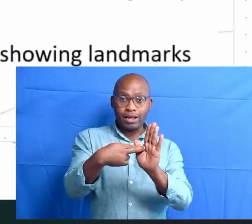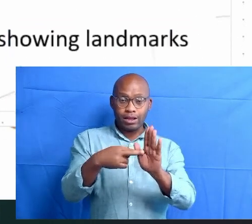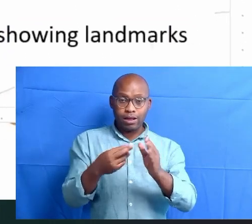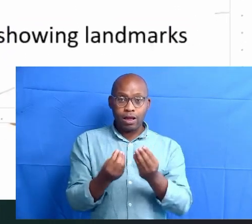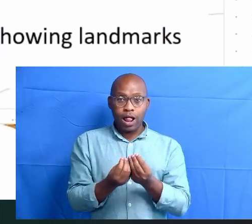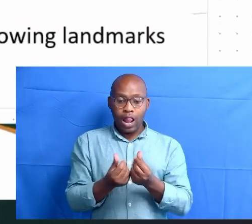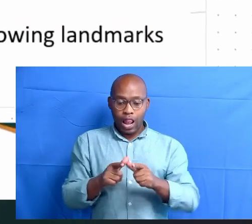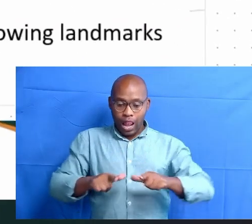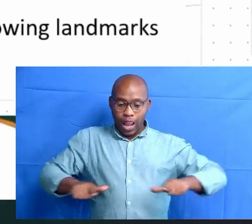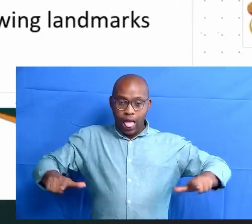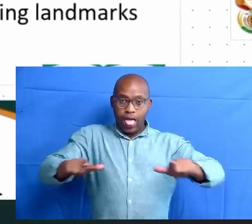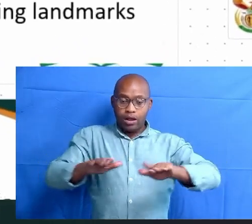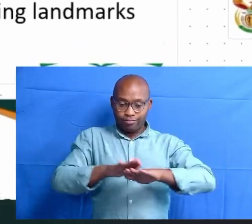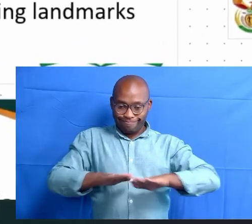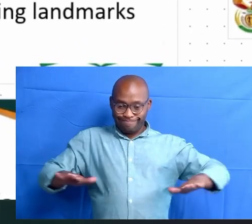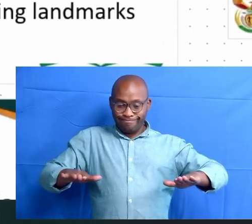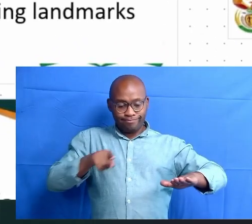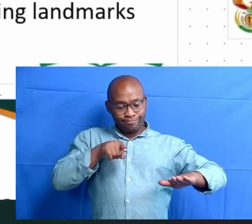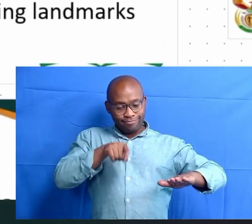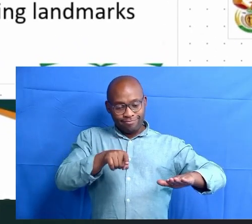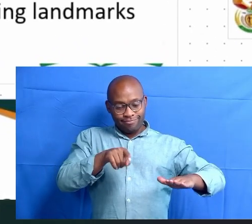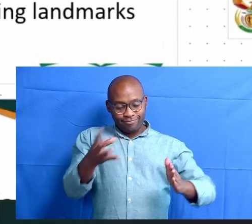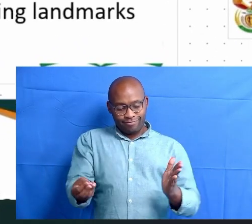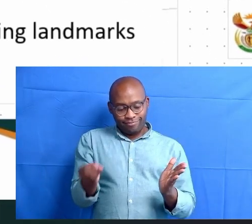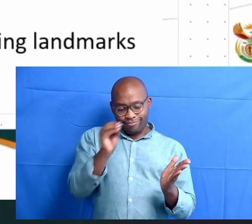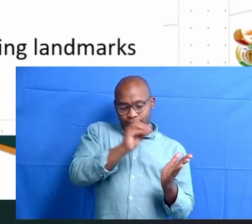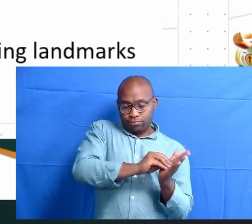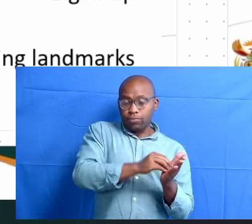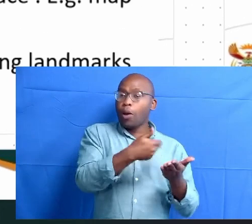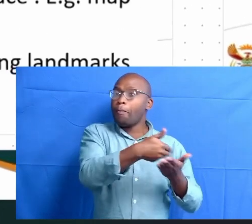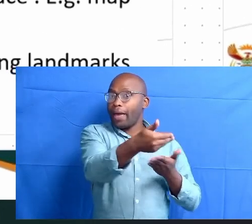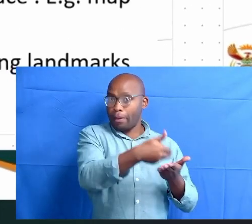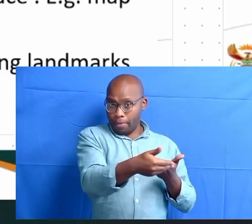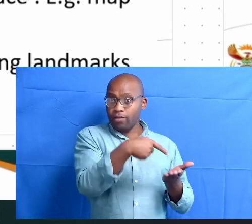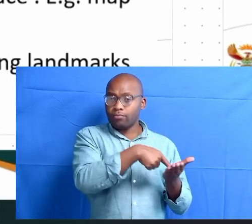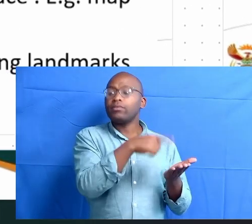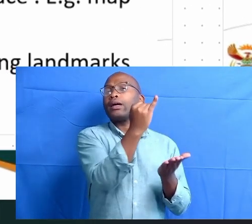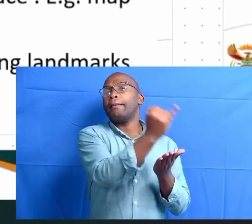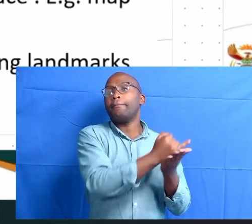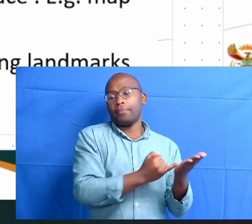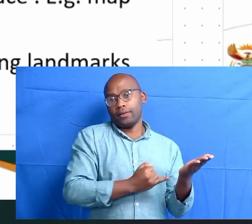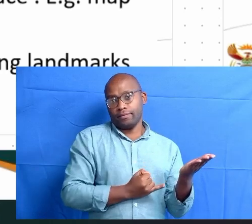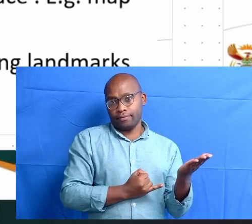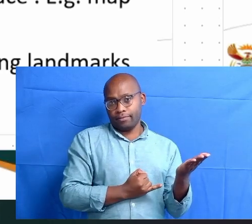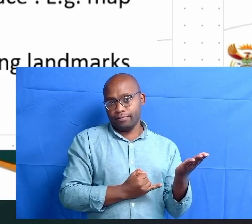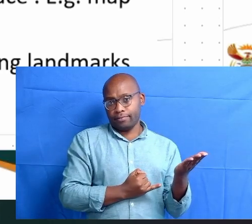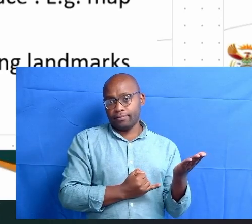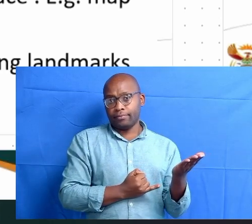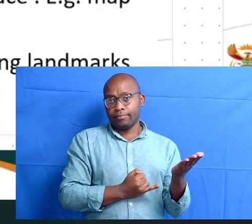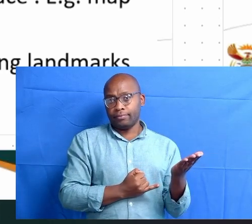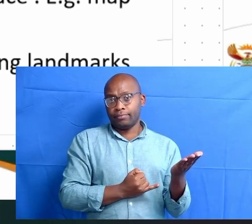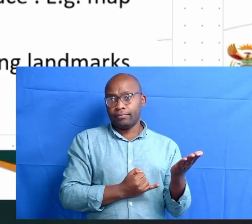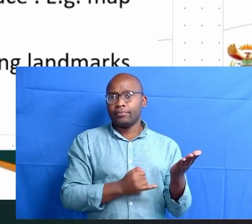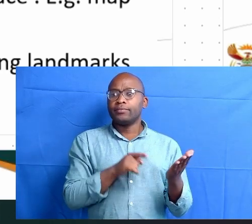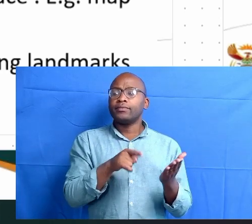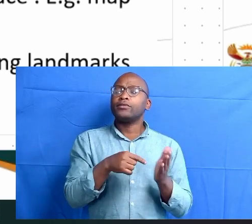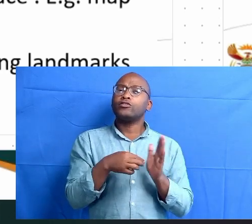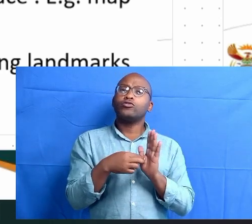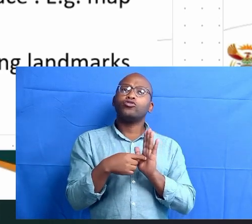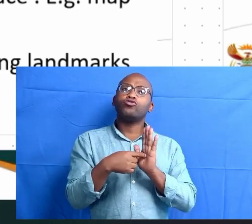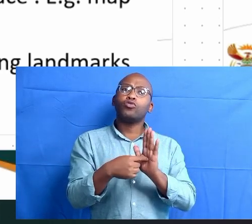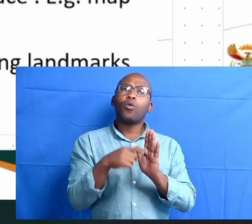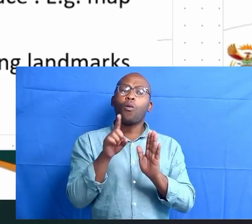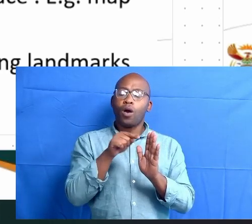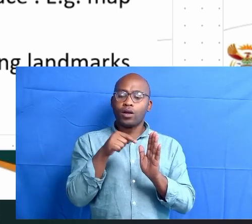South Africa. A more detailed representing of a smaller area often shows